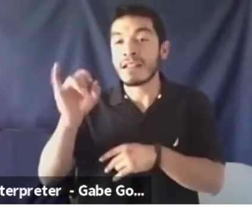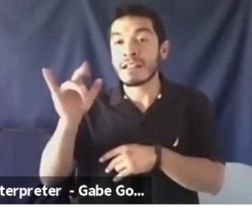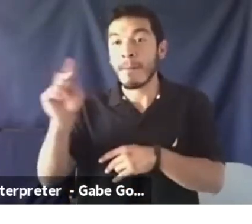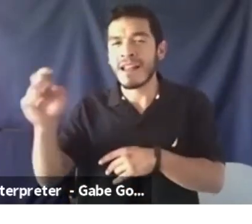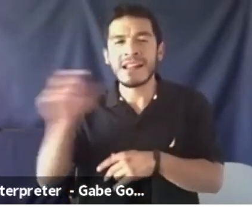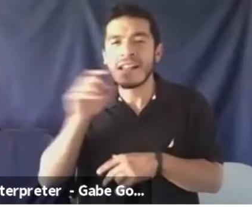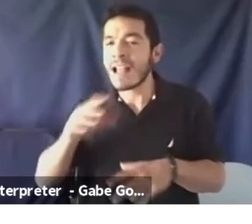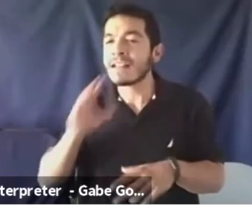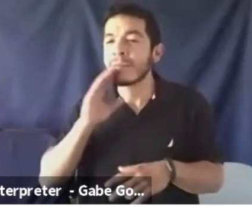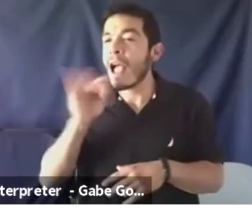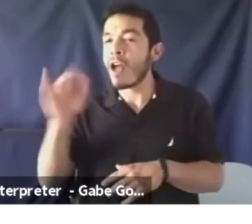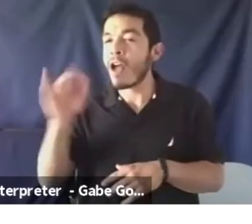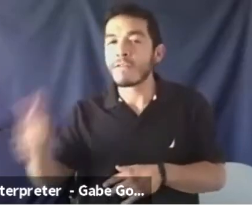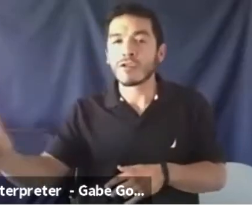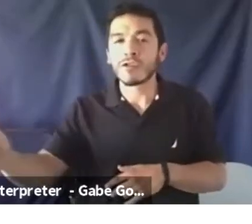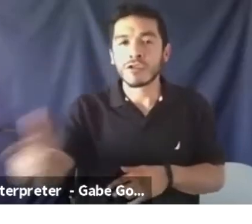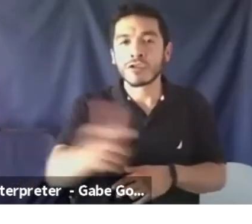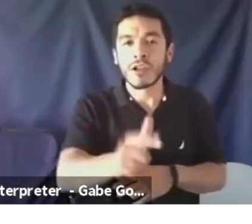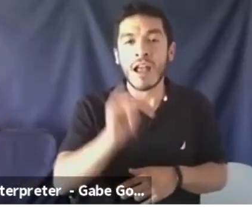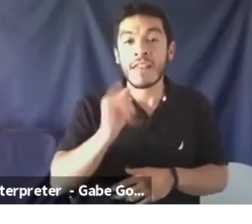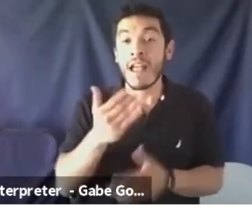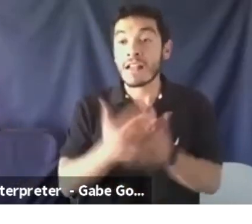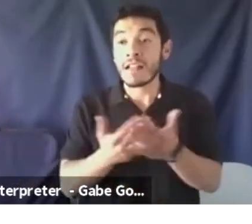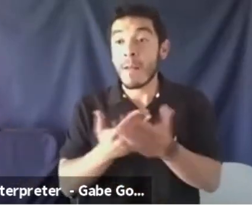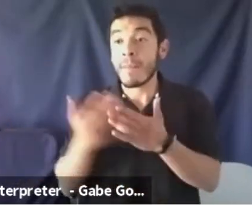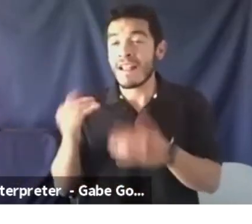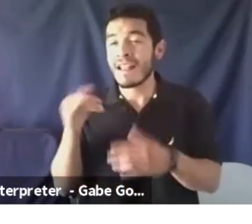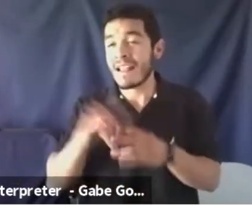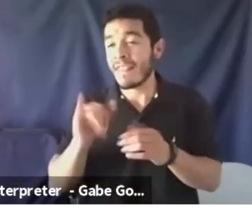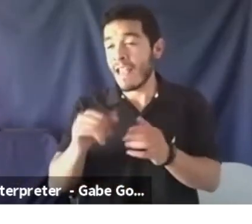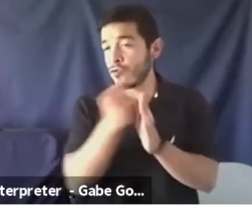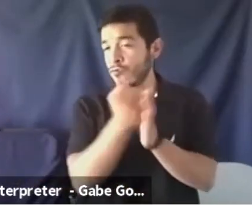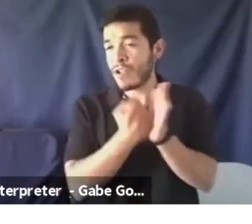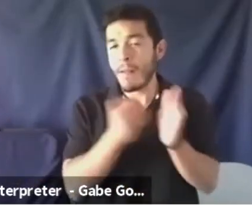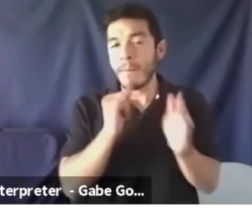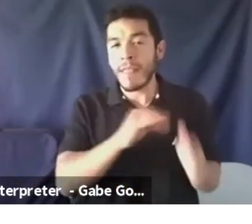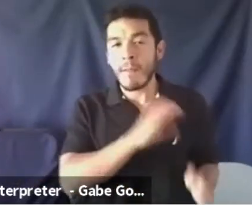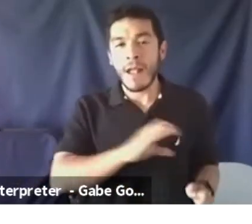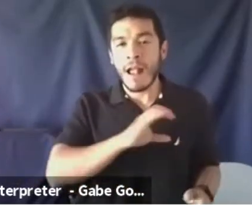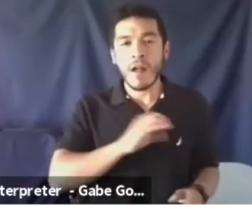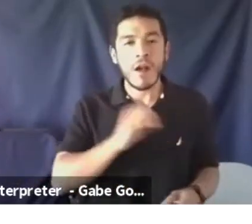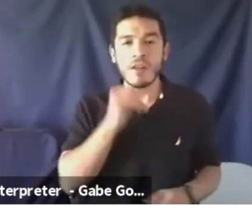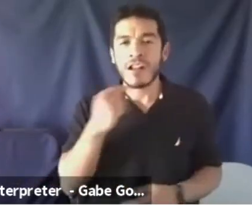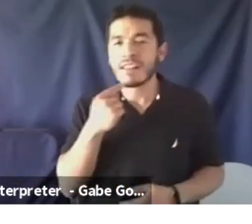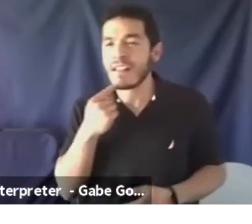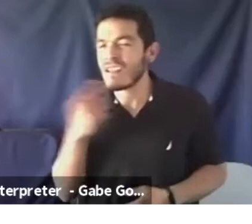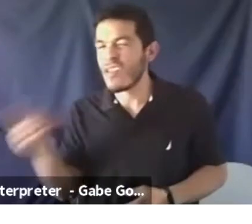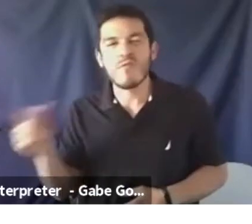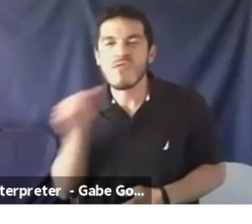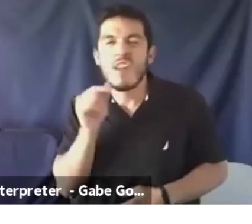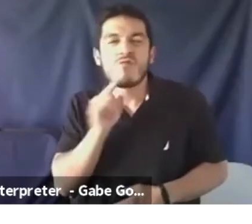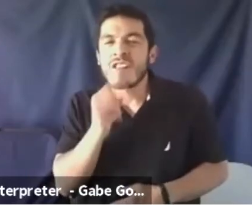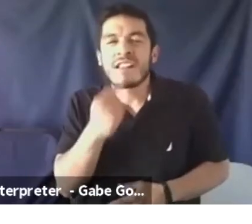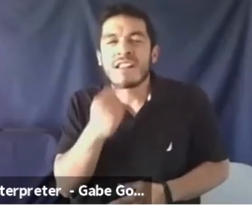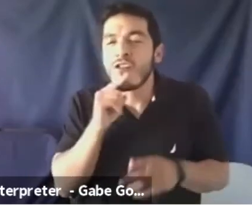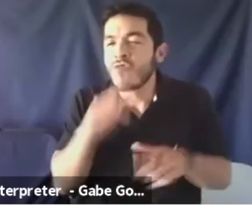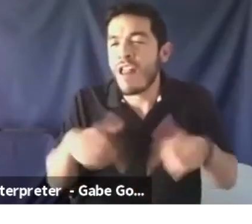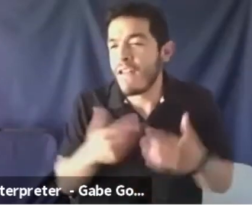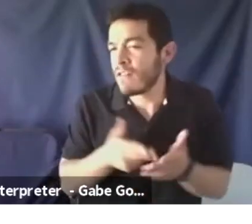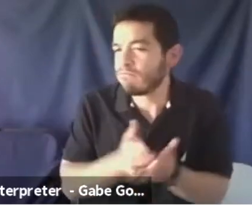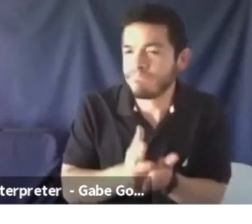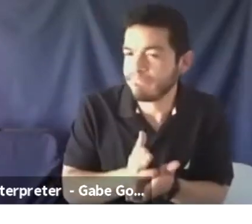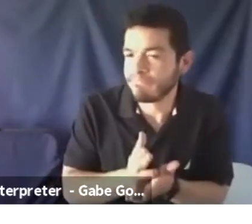And it was some things in the script that my character said that she just wouldn't have said to Chairman Fred. And I thought that they were